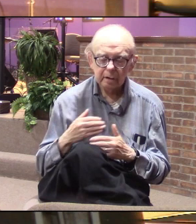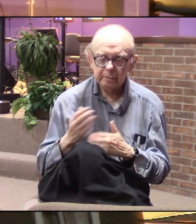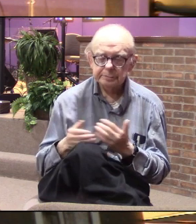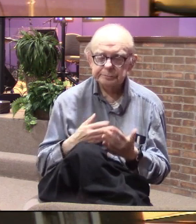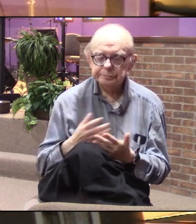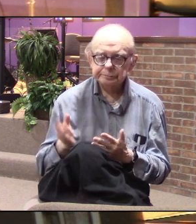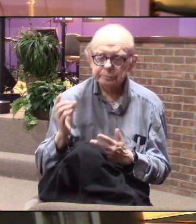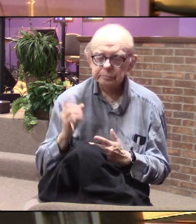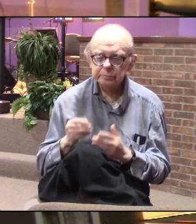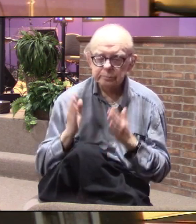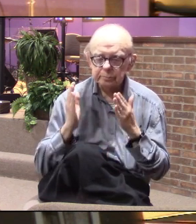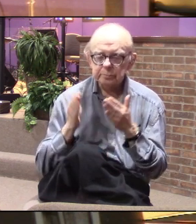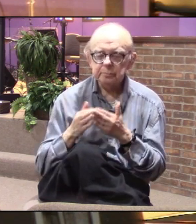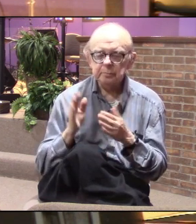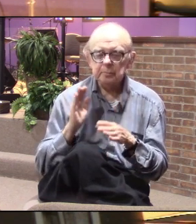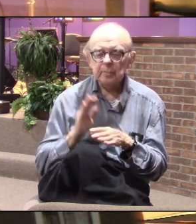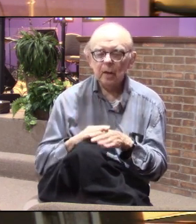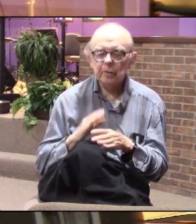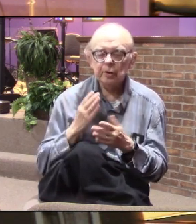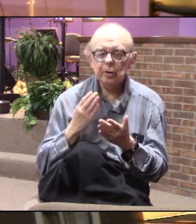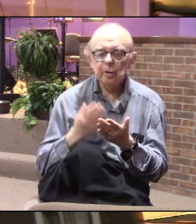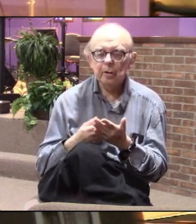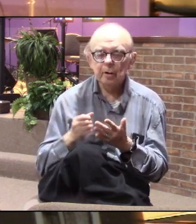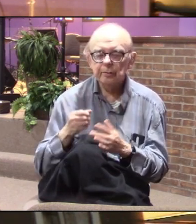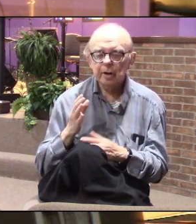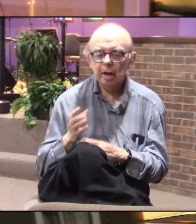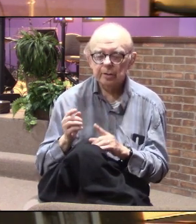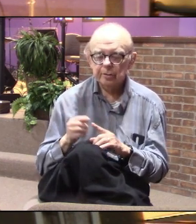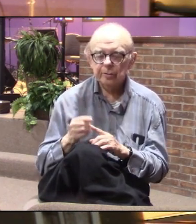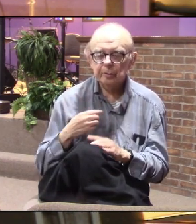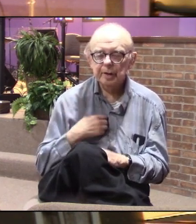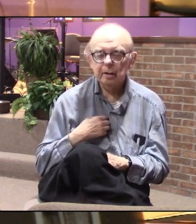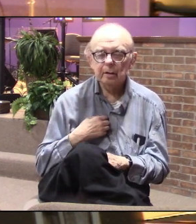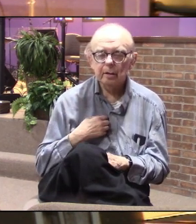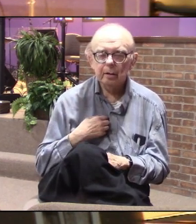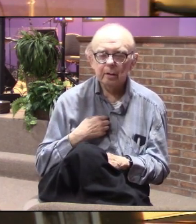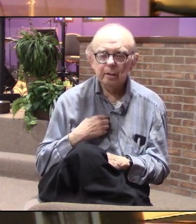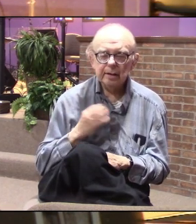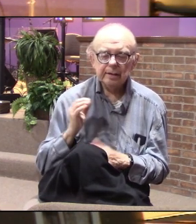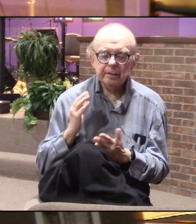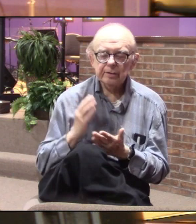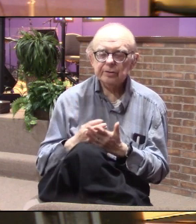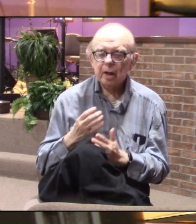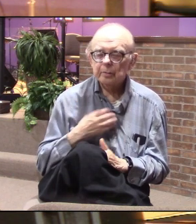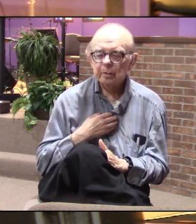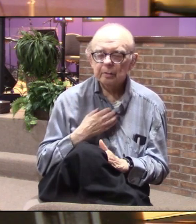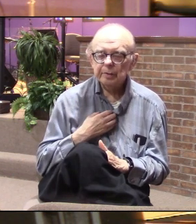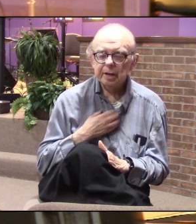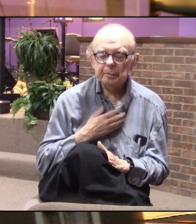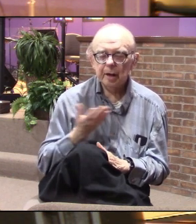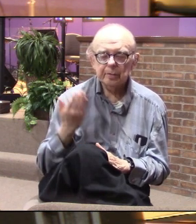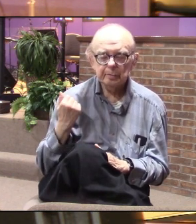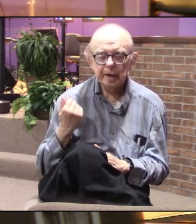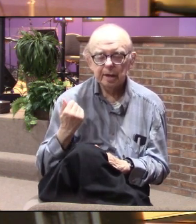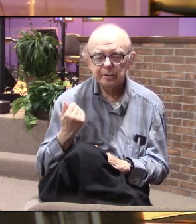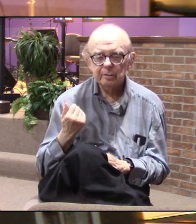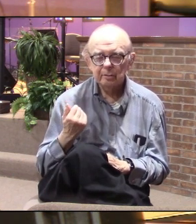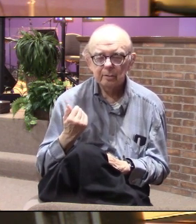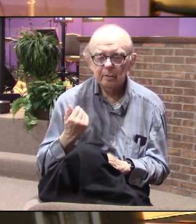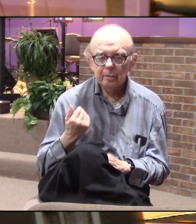is I need to focus on the goodness of God to me. Quit complaining about the bad stuff.